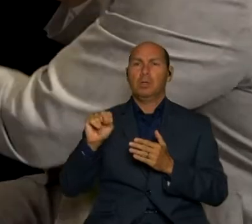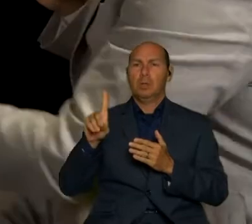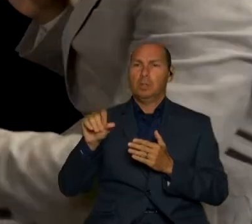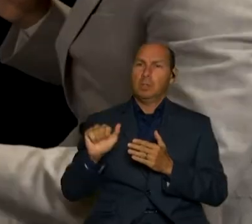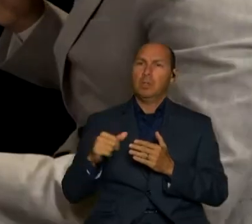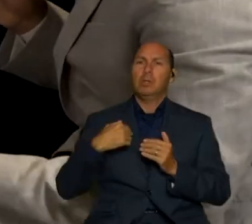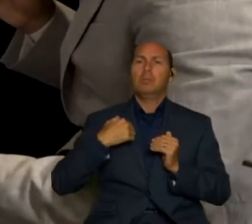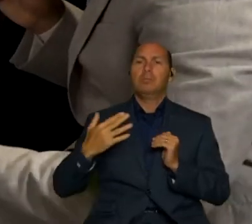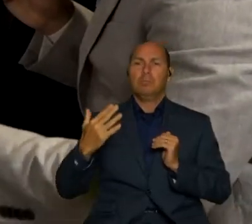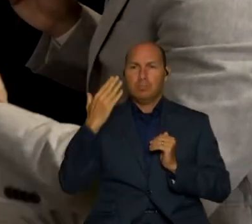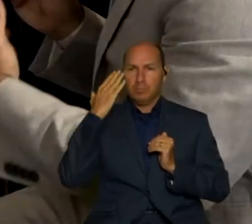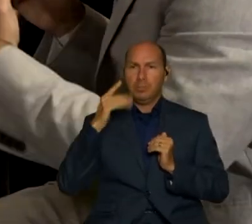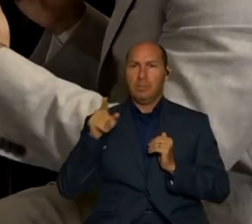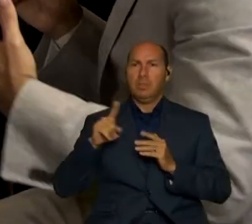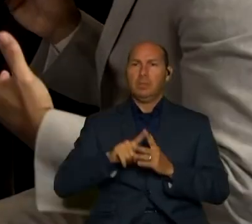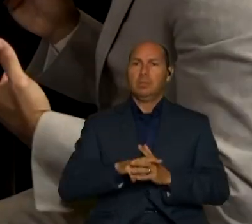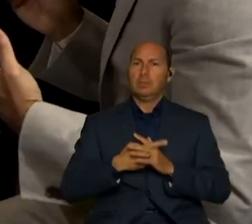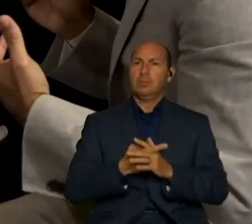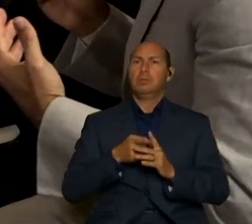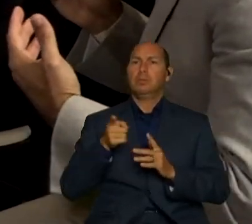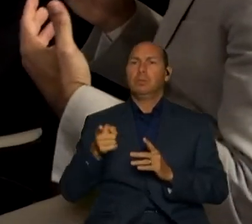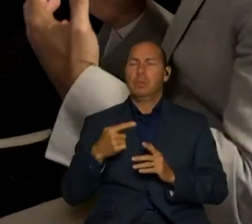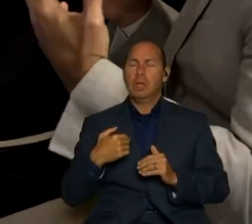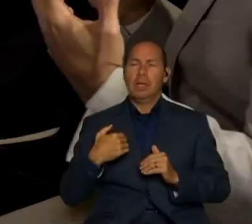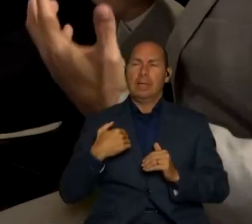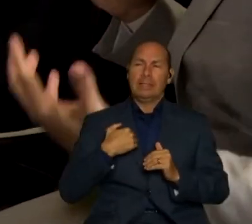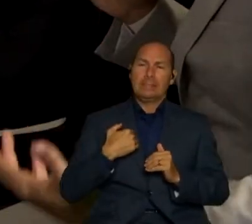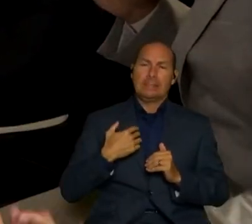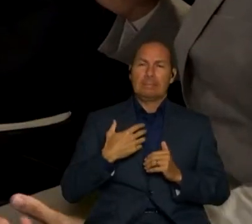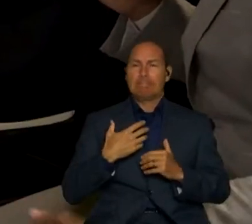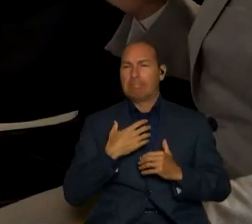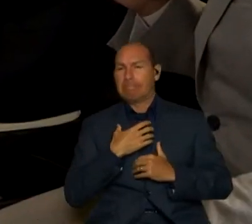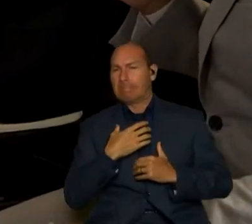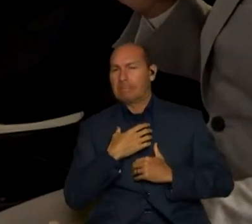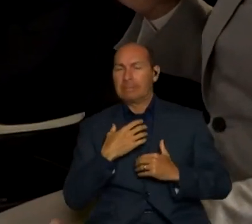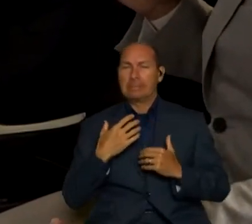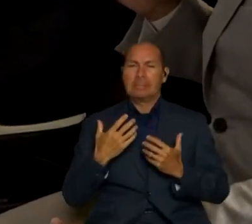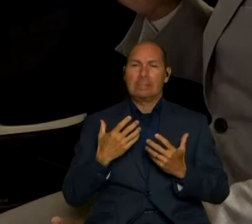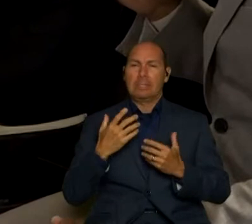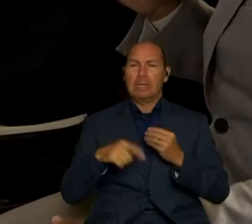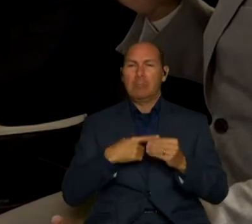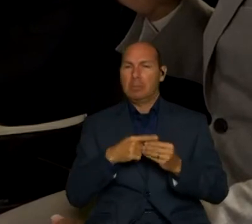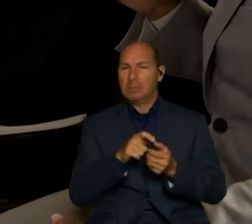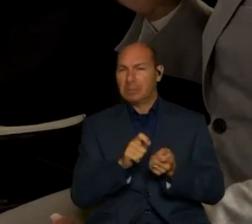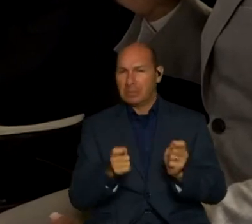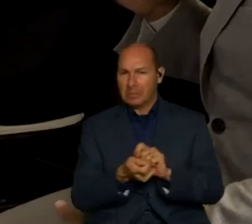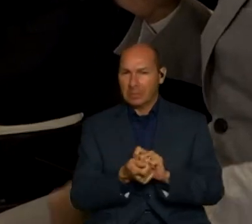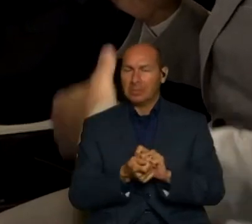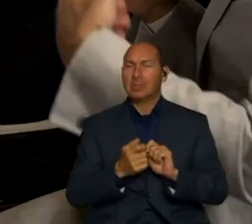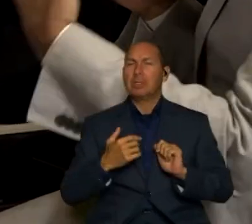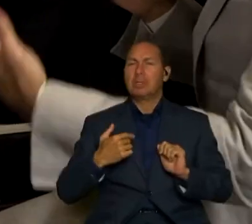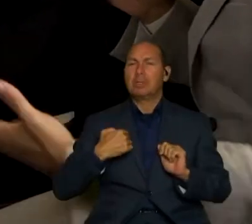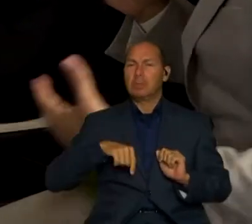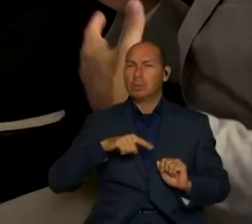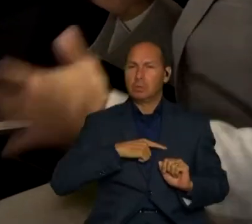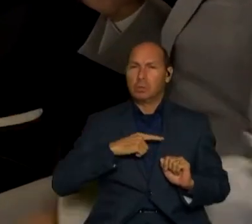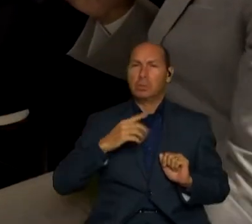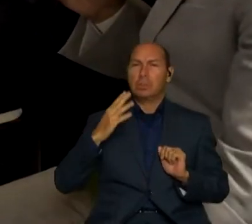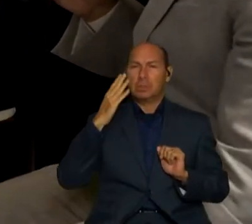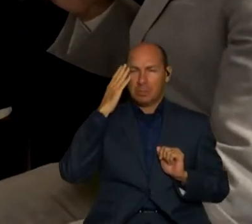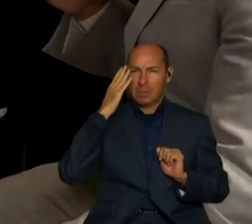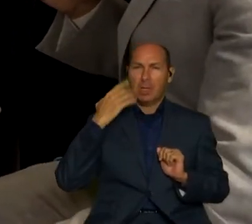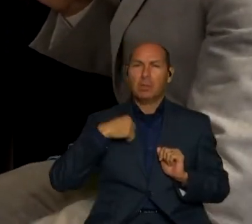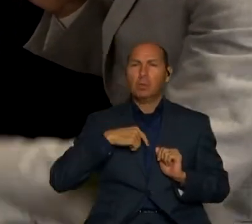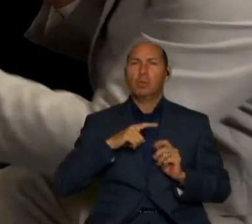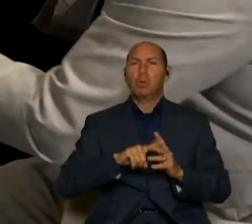the beginning, Secretary, you have some concerns about this reform. And, you know, and we started working, you know,